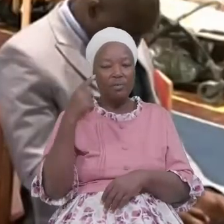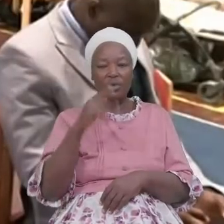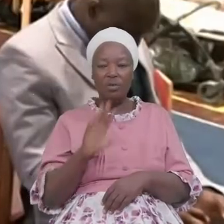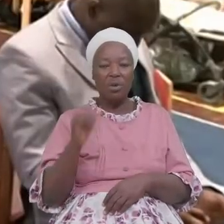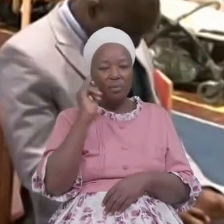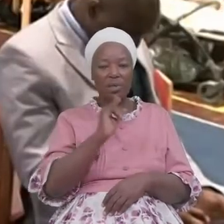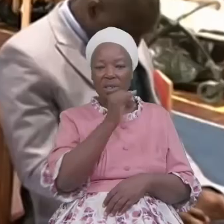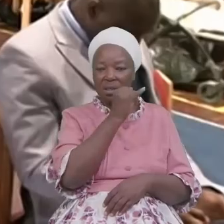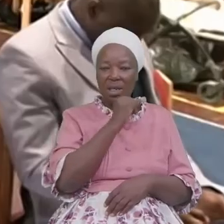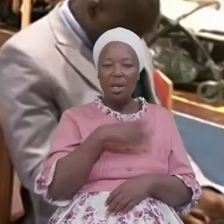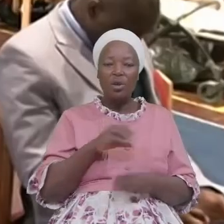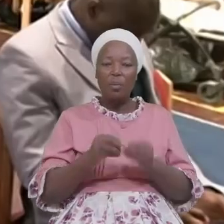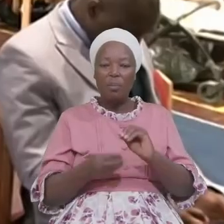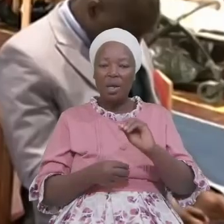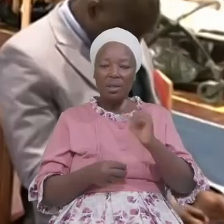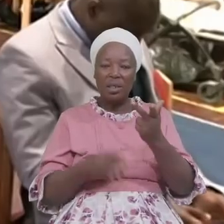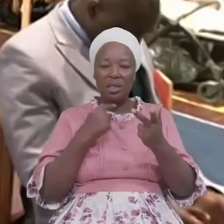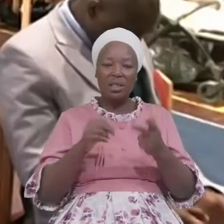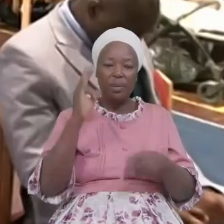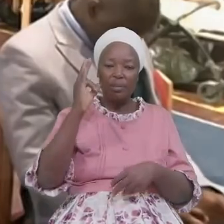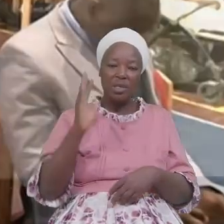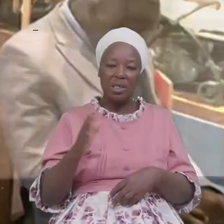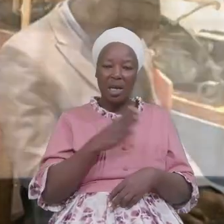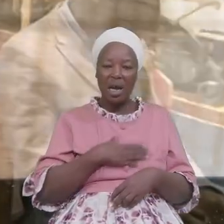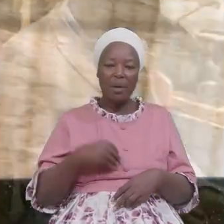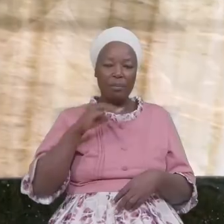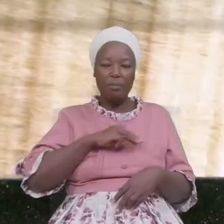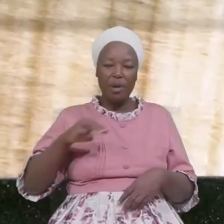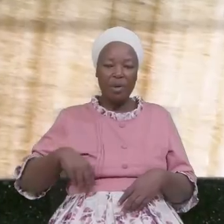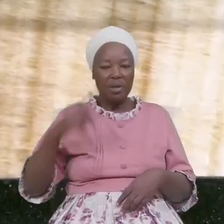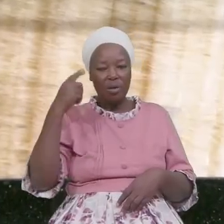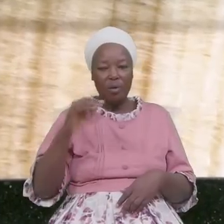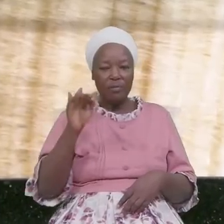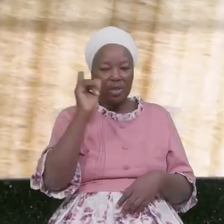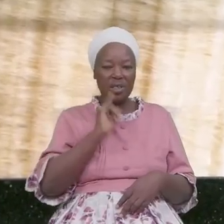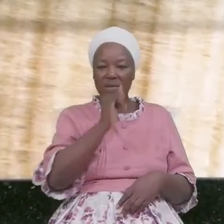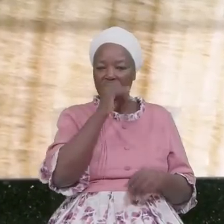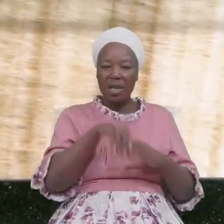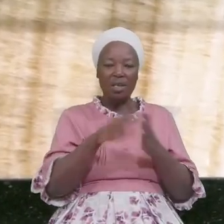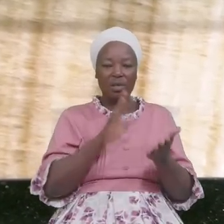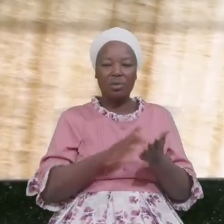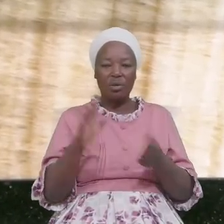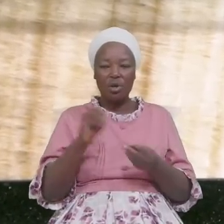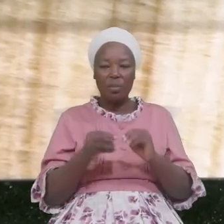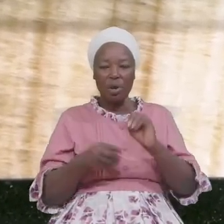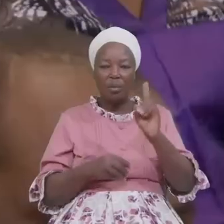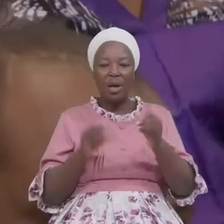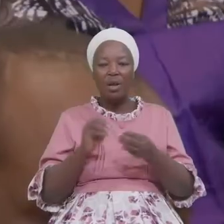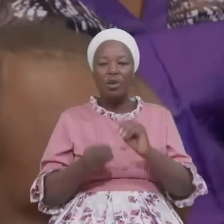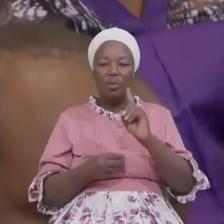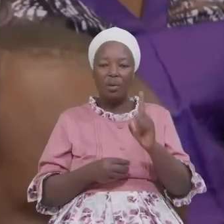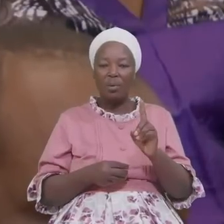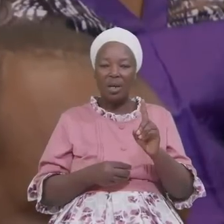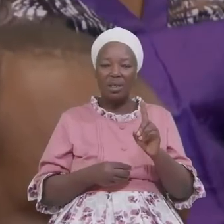of Israel in glory. We're coming to number one. Number one,